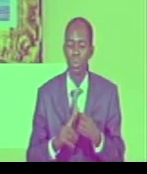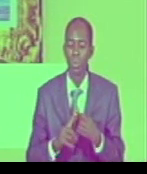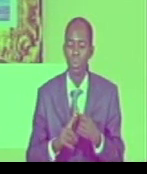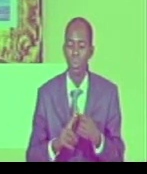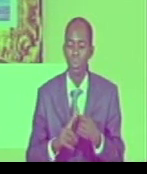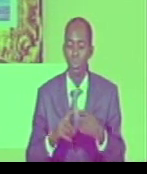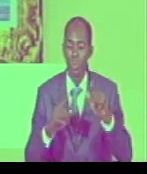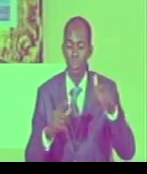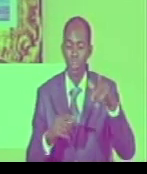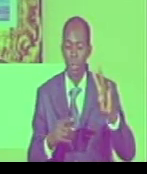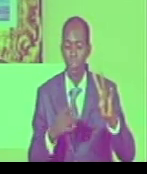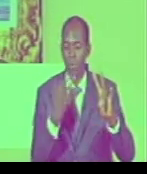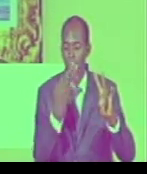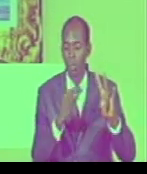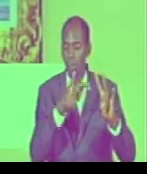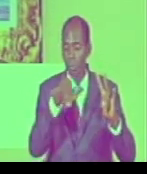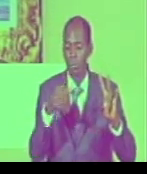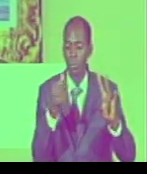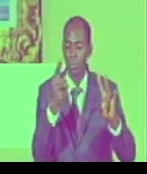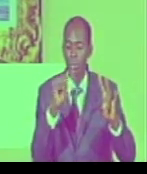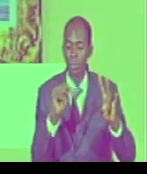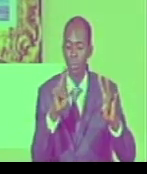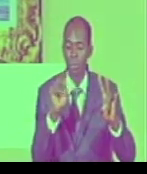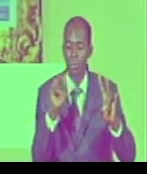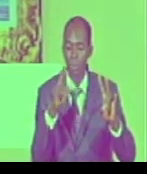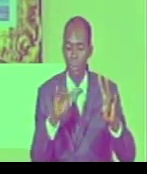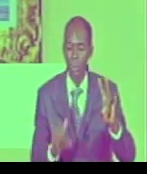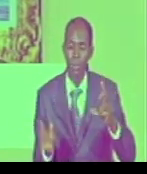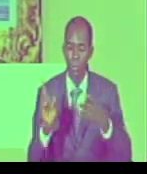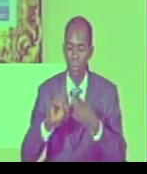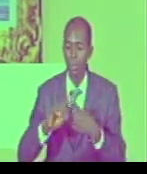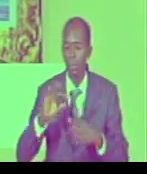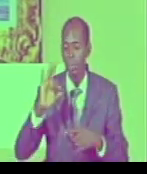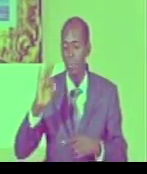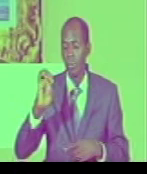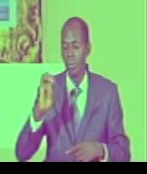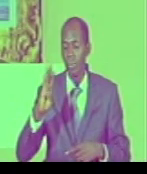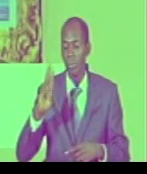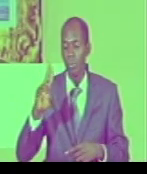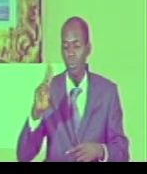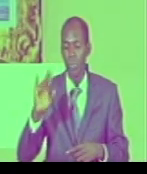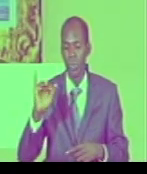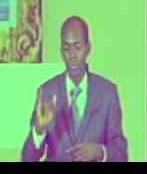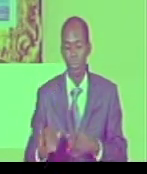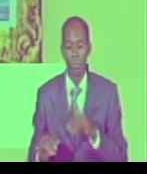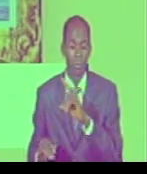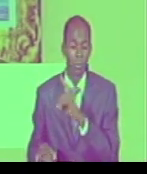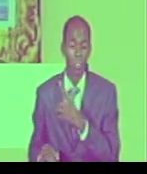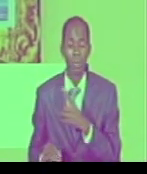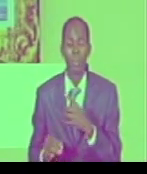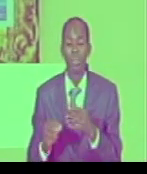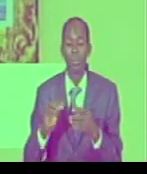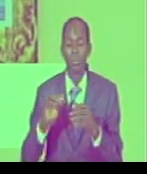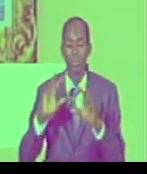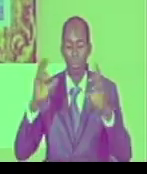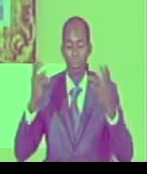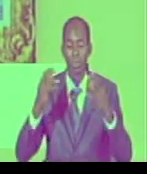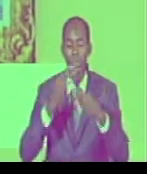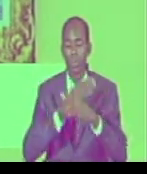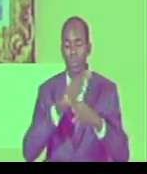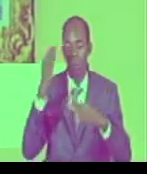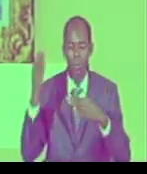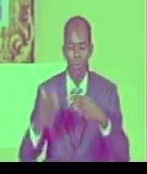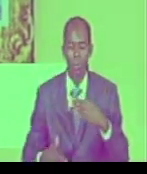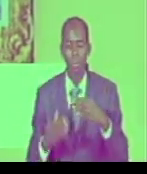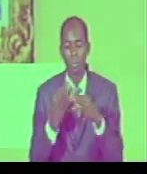February, titled Total Freedom Through Faith in Christ. I want you to pray. More than before, more than all the other global programs we